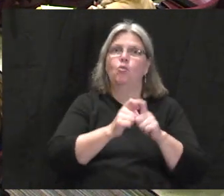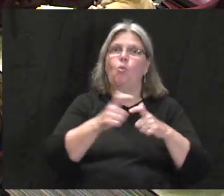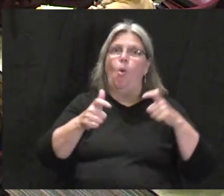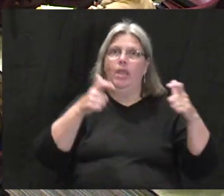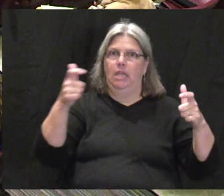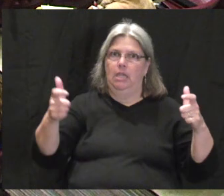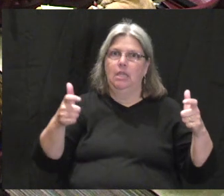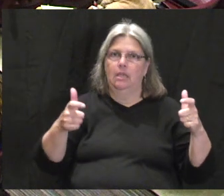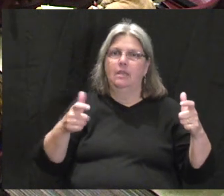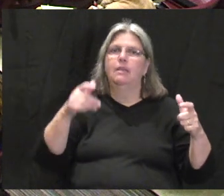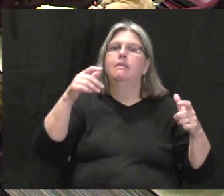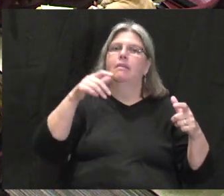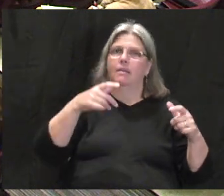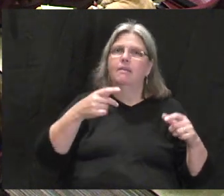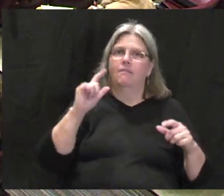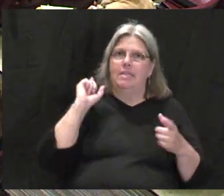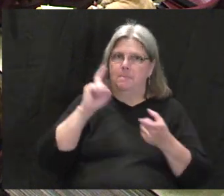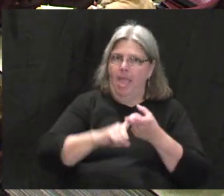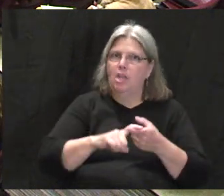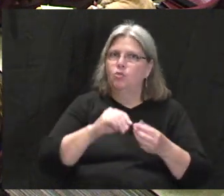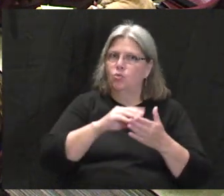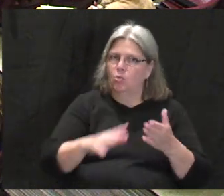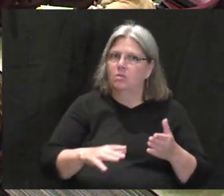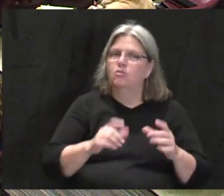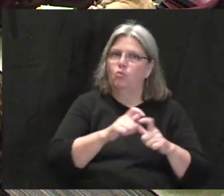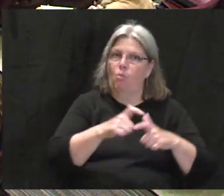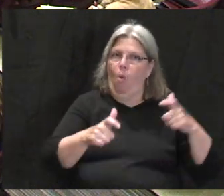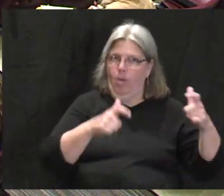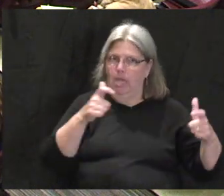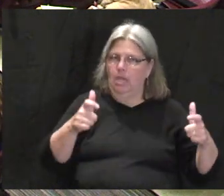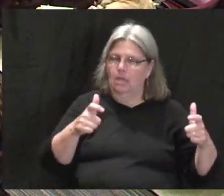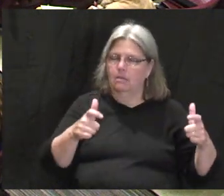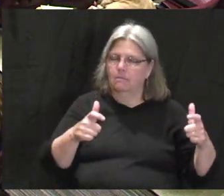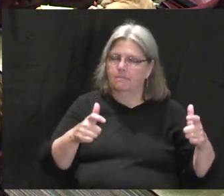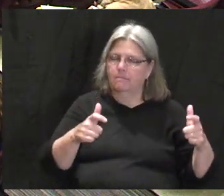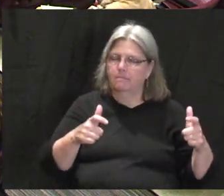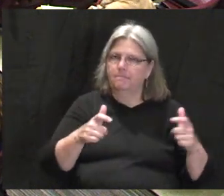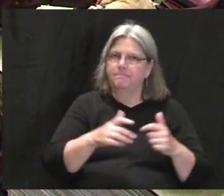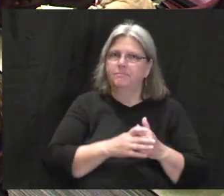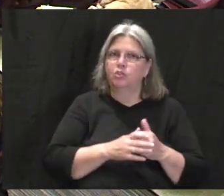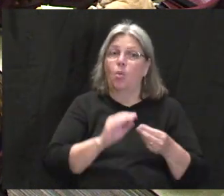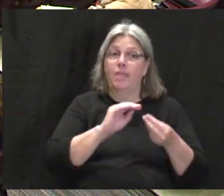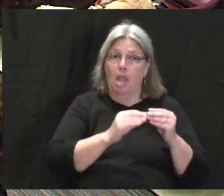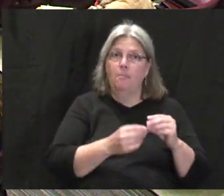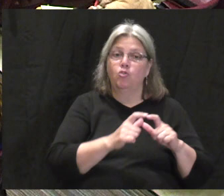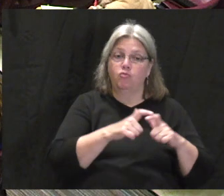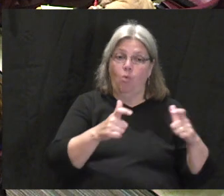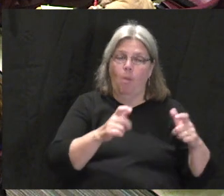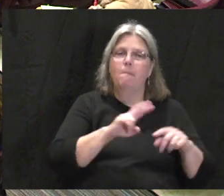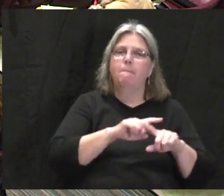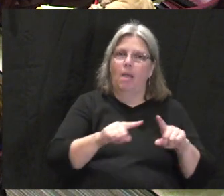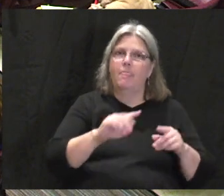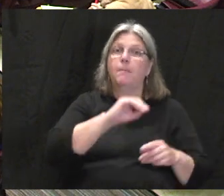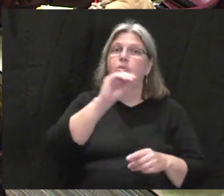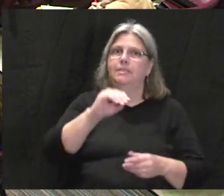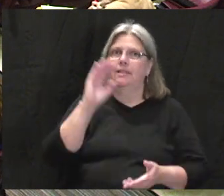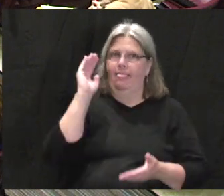them out-of-school suspension. I don't know if that makes sense. Yeah. Can you relate the